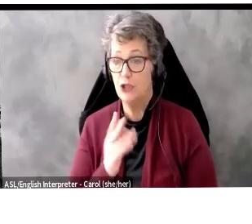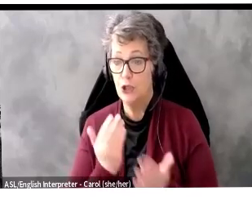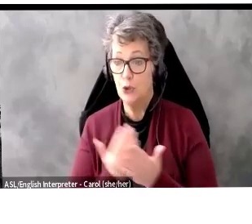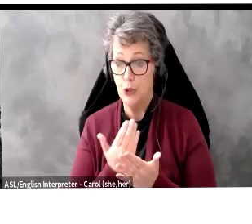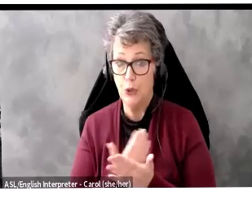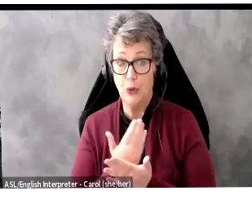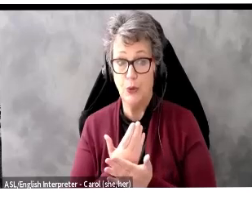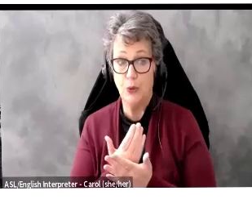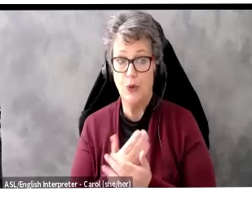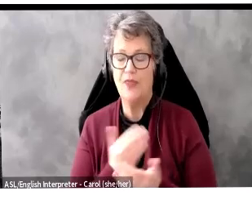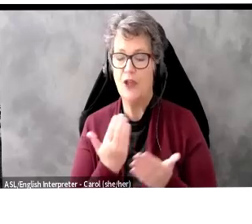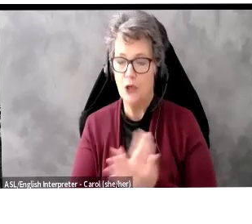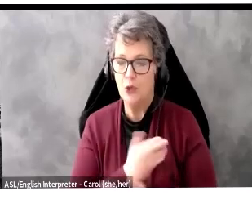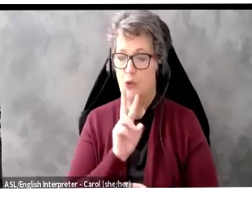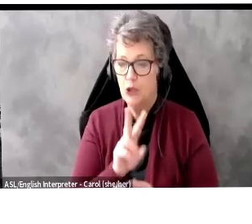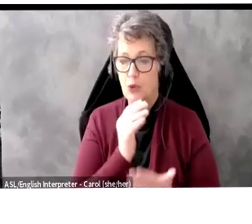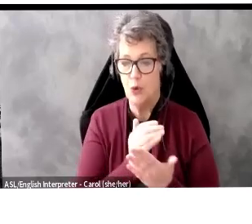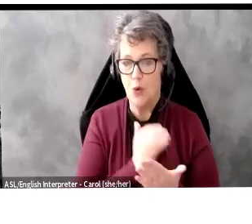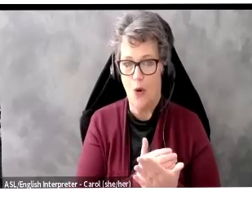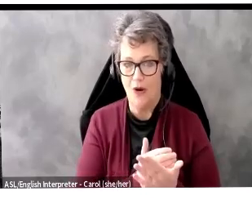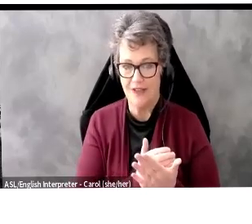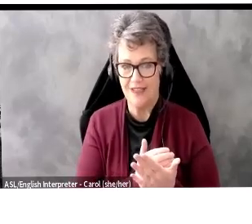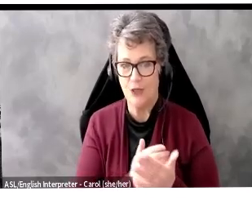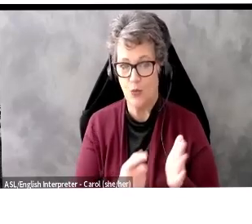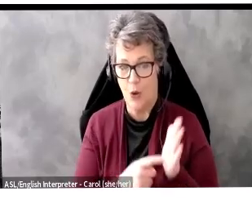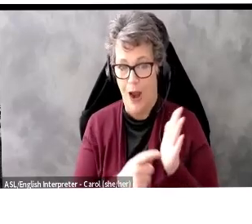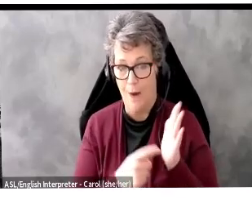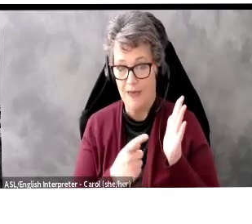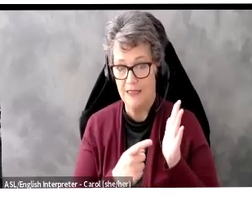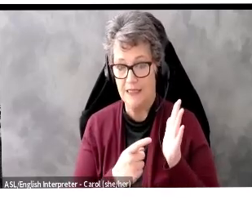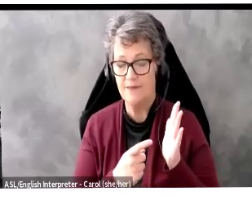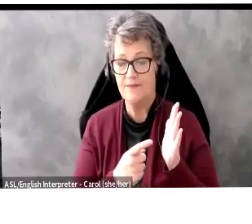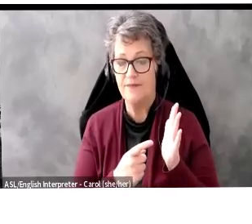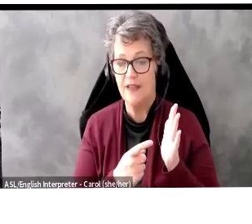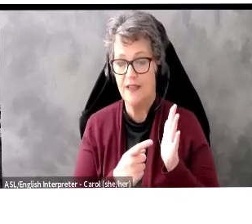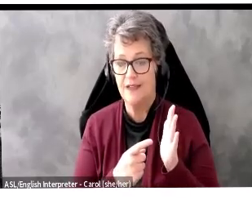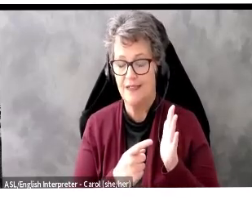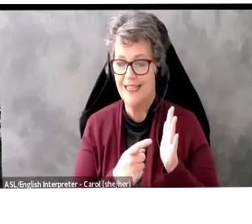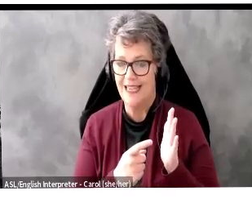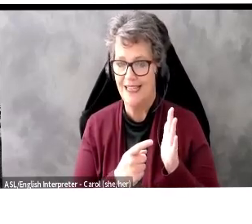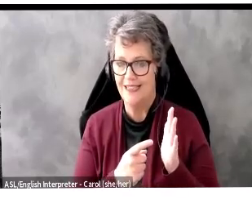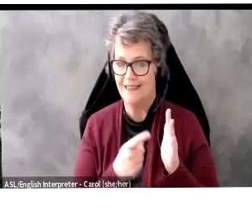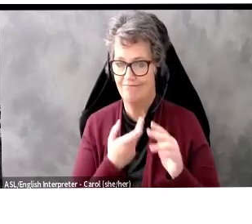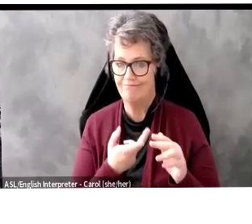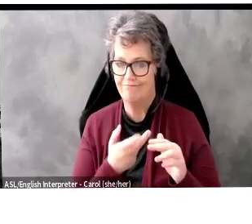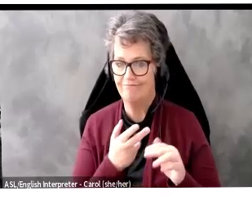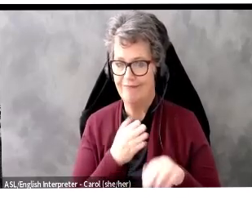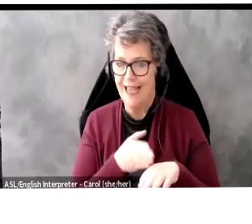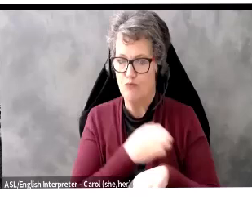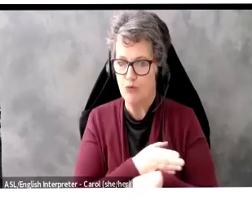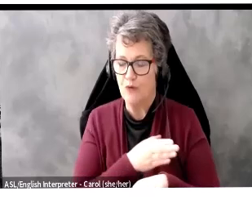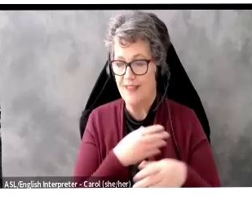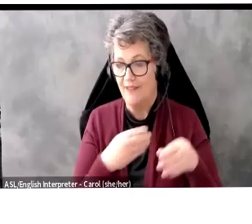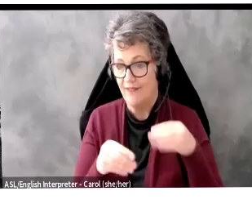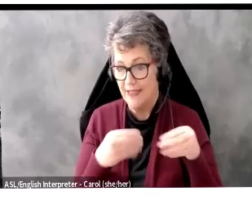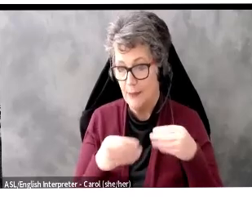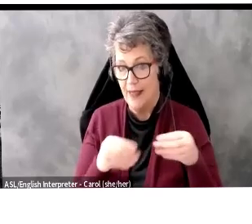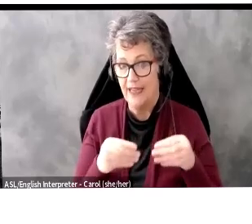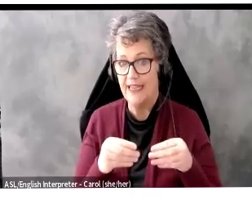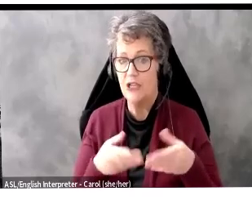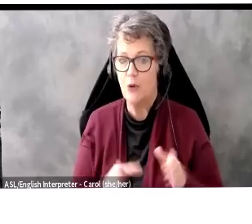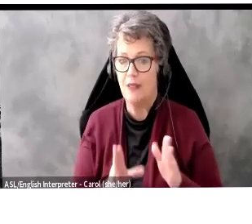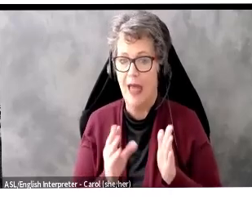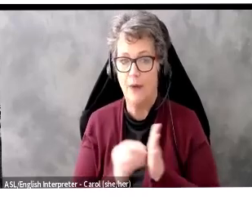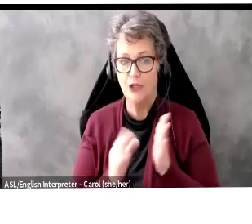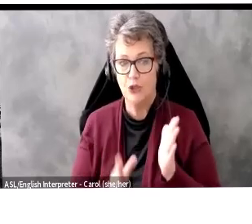The new two course sequence requirement, again, it enhances that flexibility, allowing for